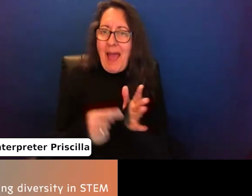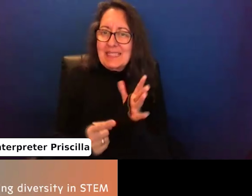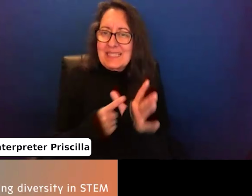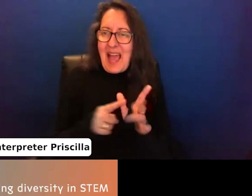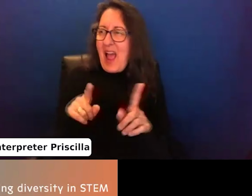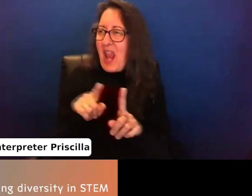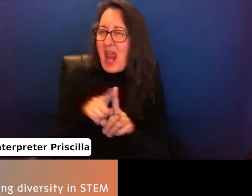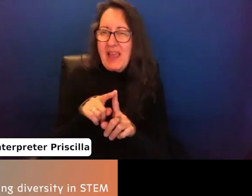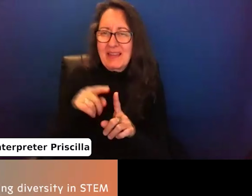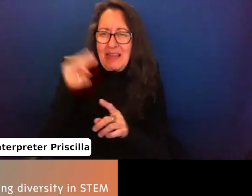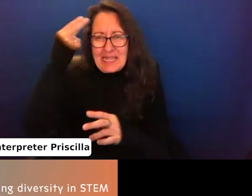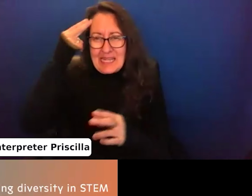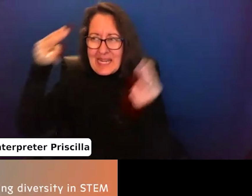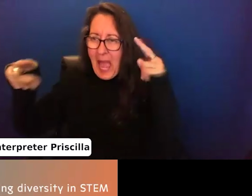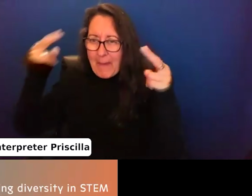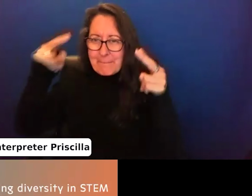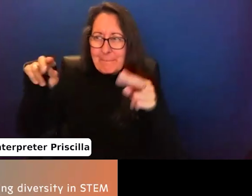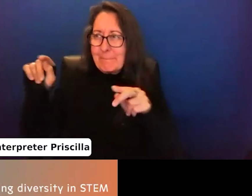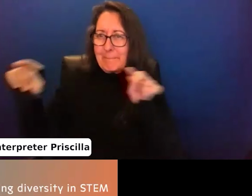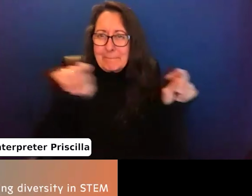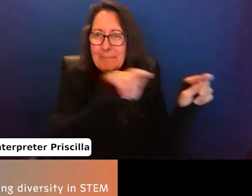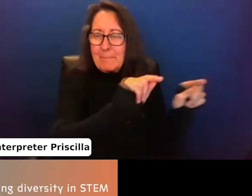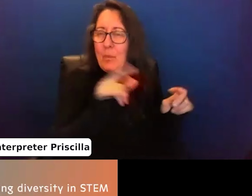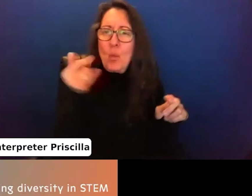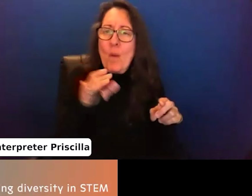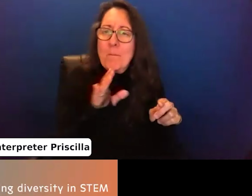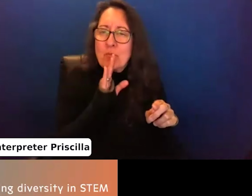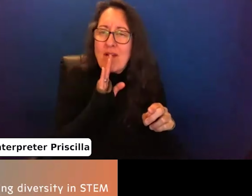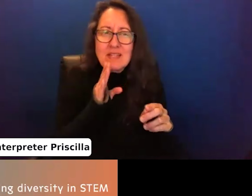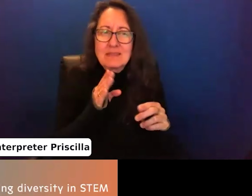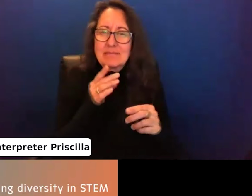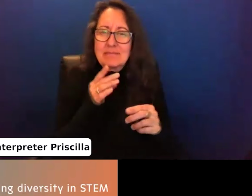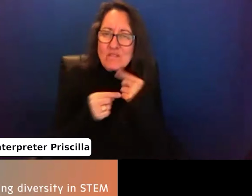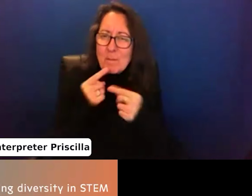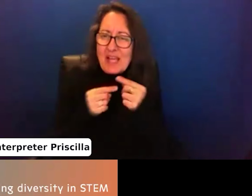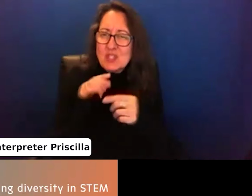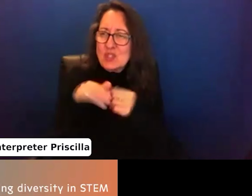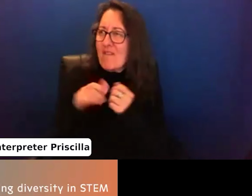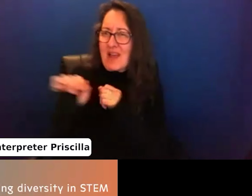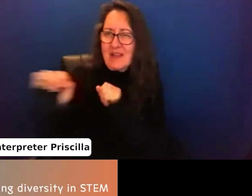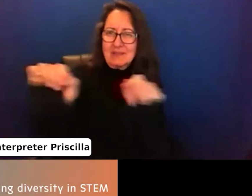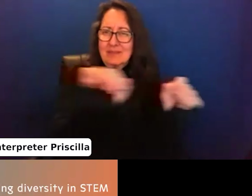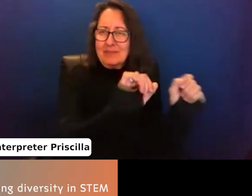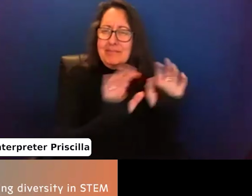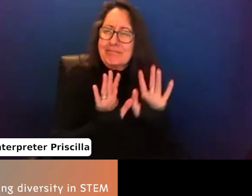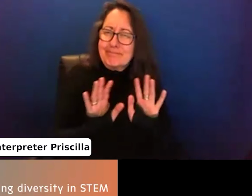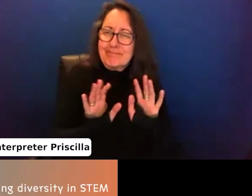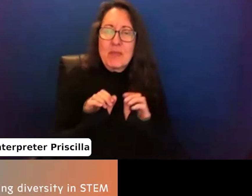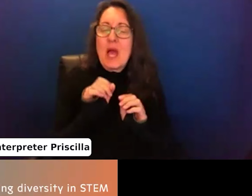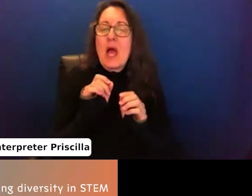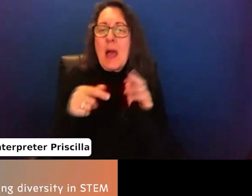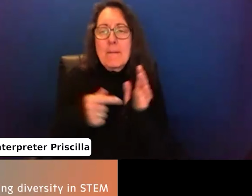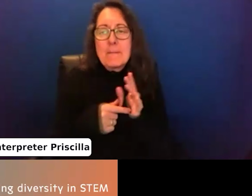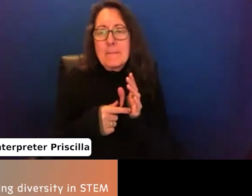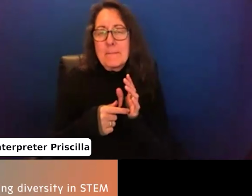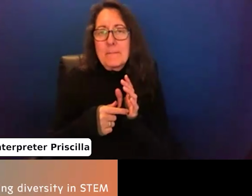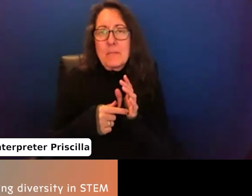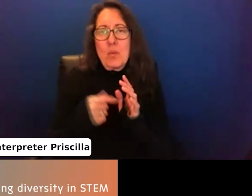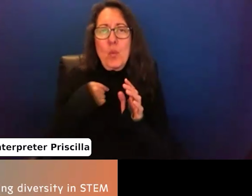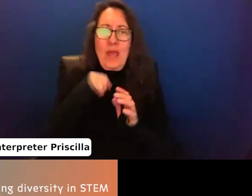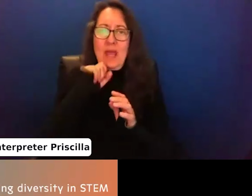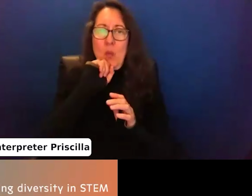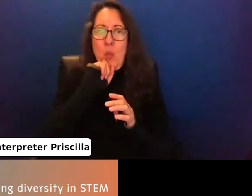identifying data, but people share personal stories, and we won't disclose this. We want everybody